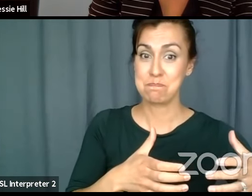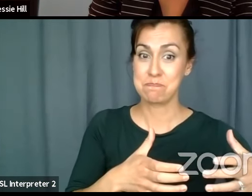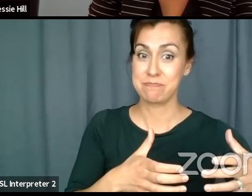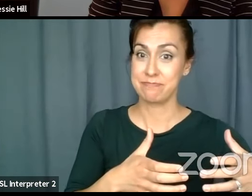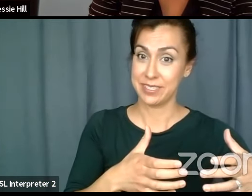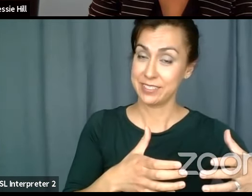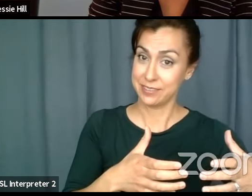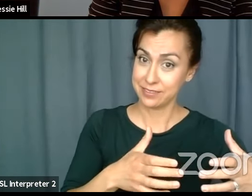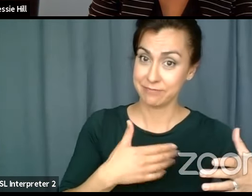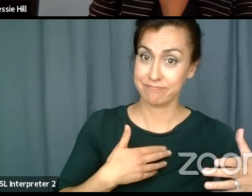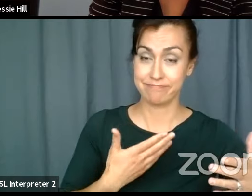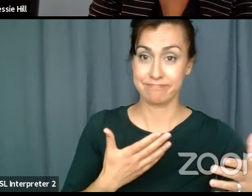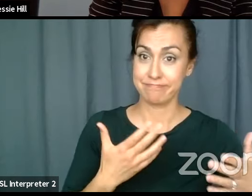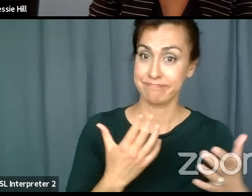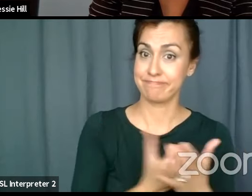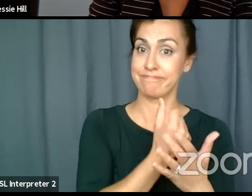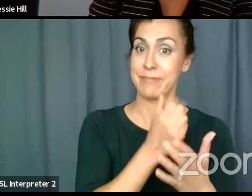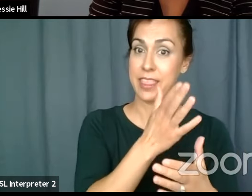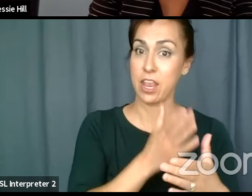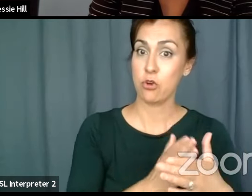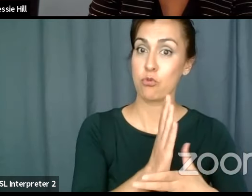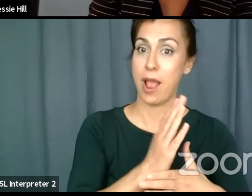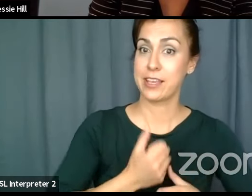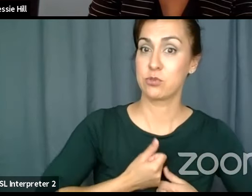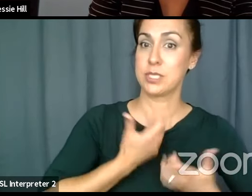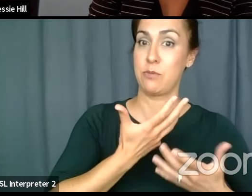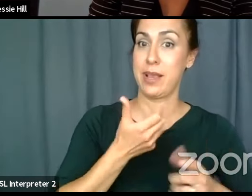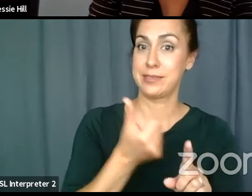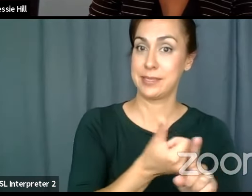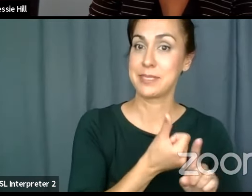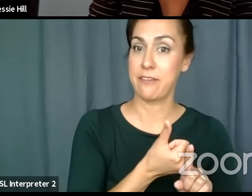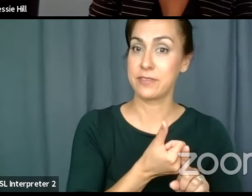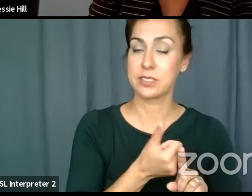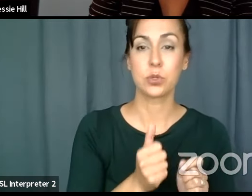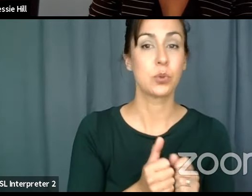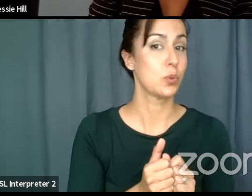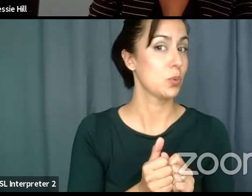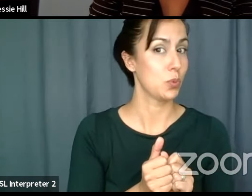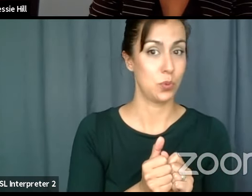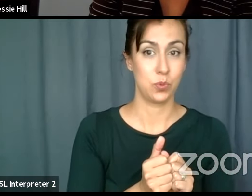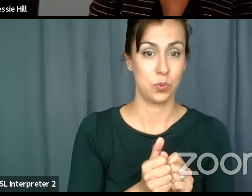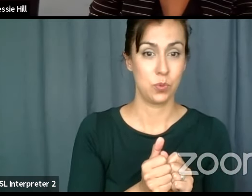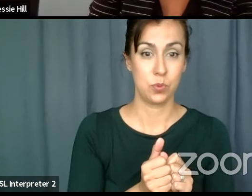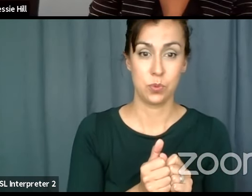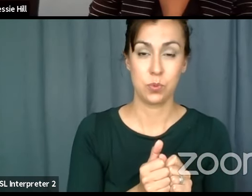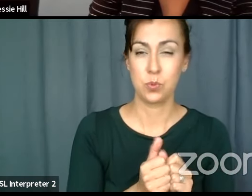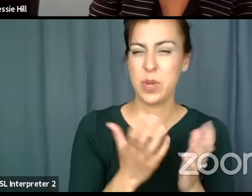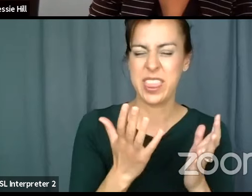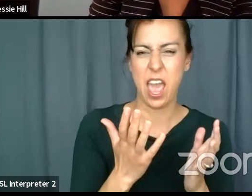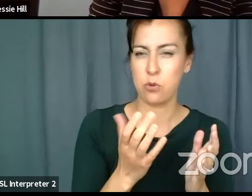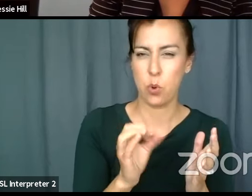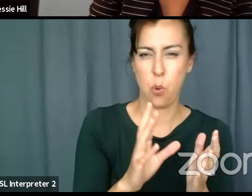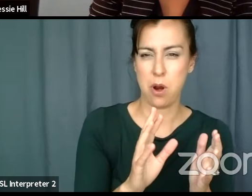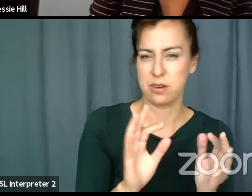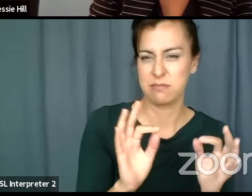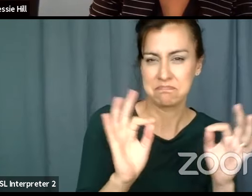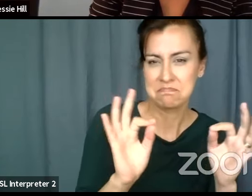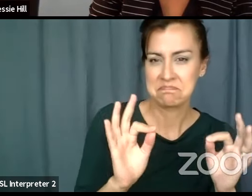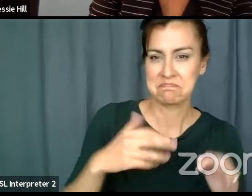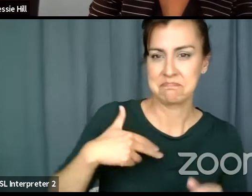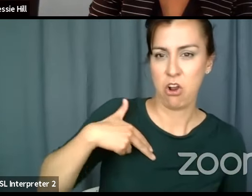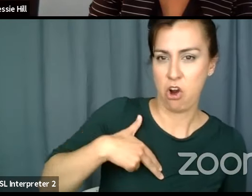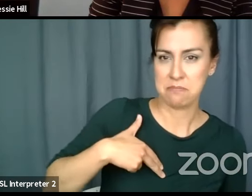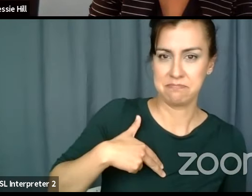right to free speech, without, for example, with minimal arms in their